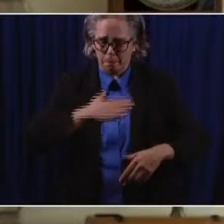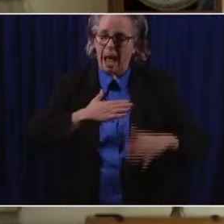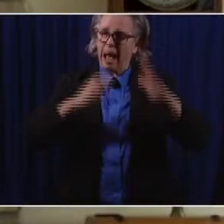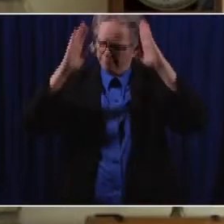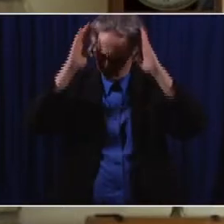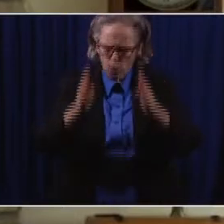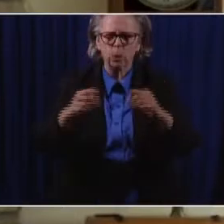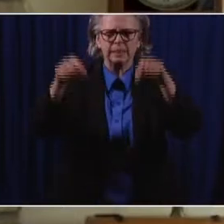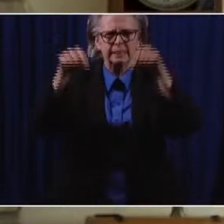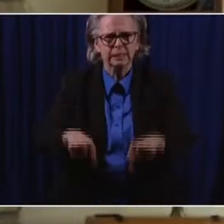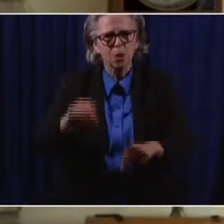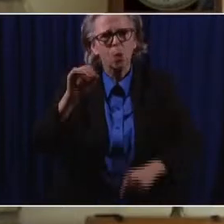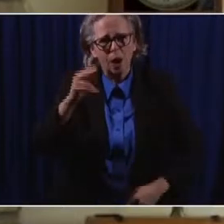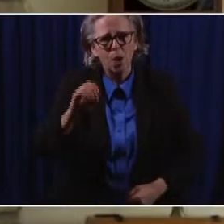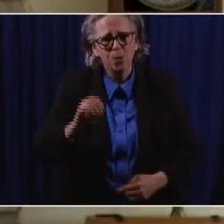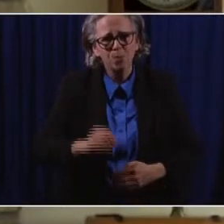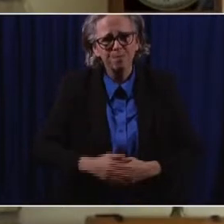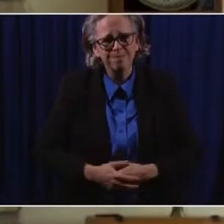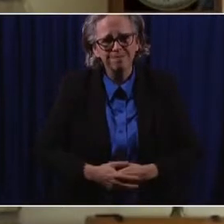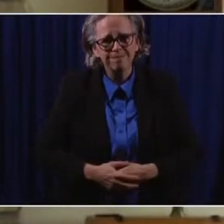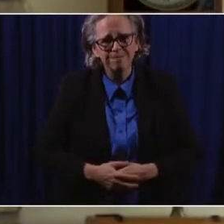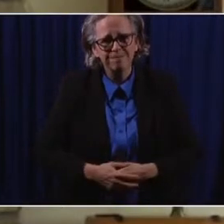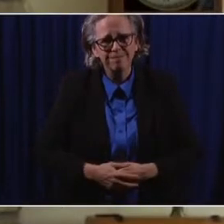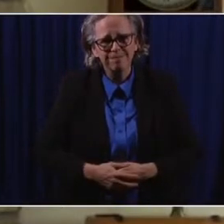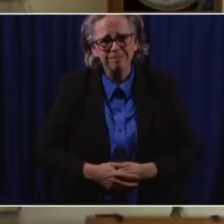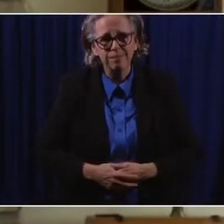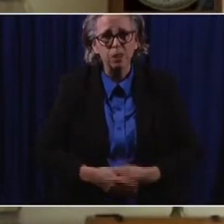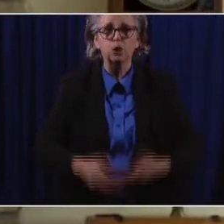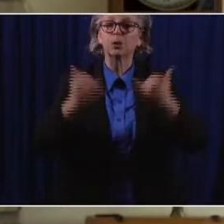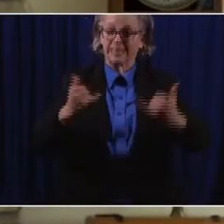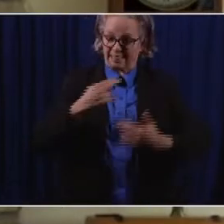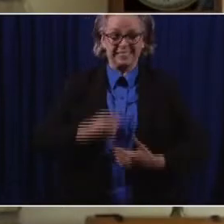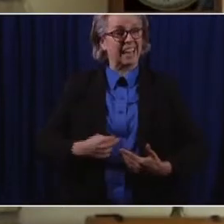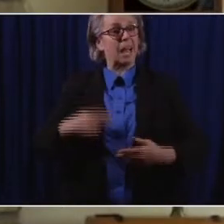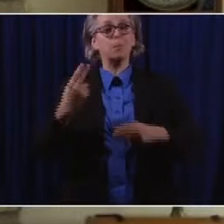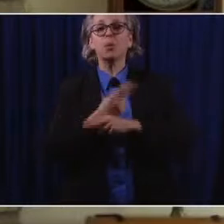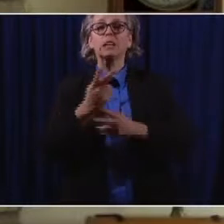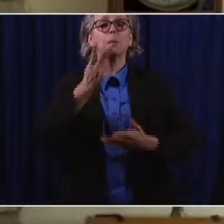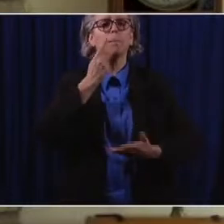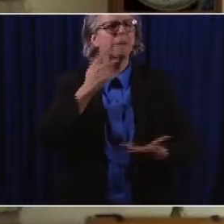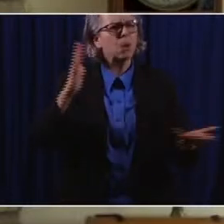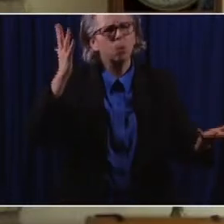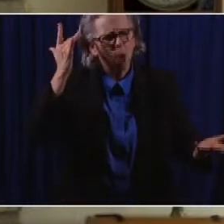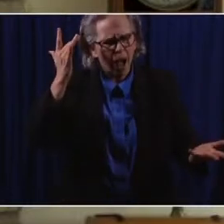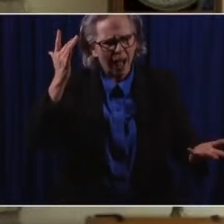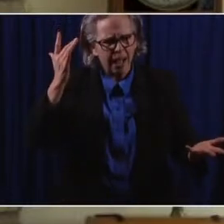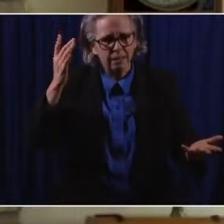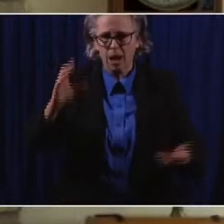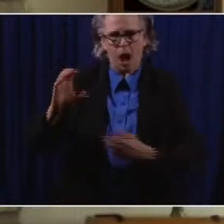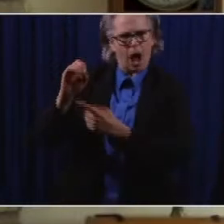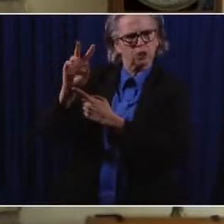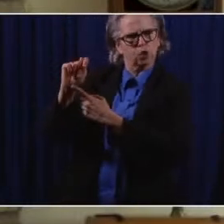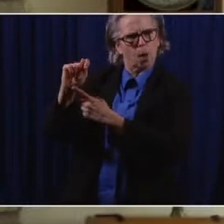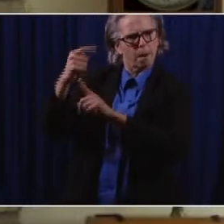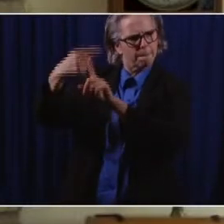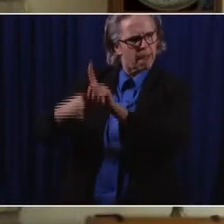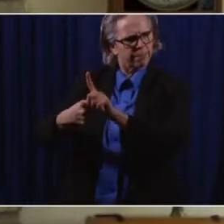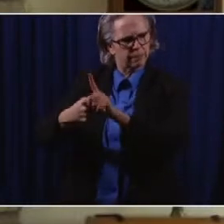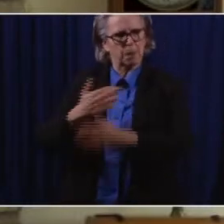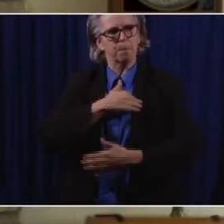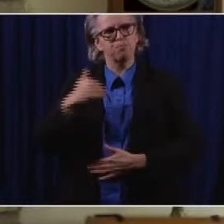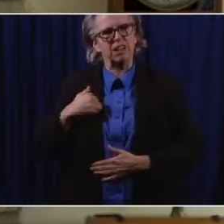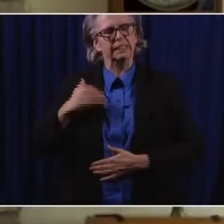Today, I'm wearing a pink tie to acknowledge October as Breast Cancer Awareness Month. 1 in